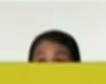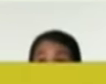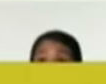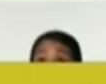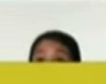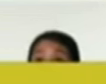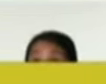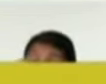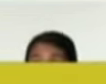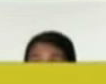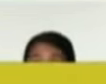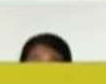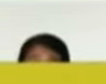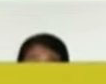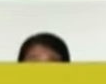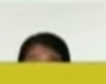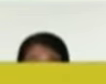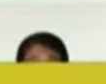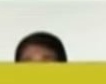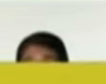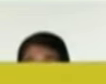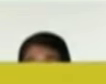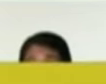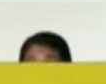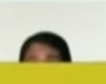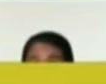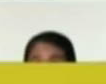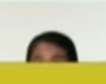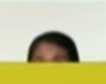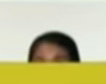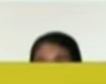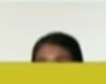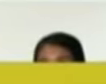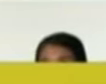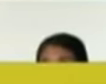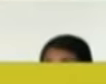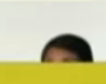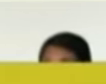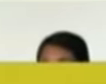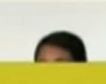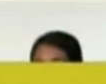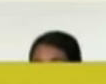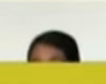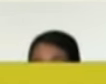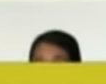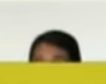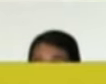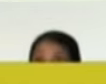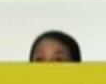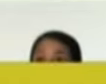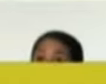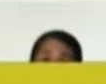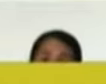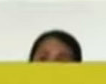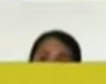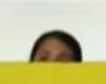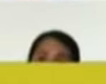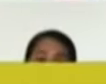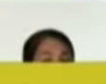emergency situation on the electricity supply and the alert of the hurricane, we have decided not to participate